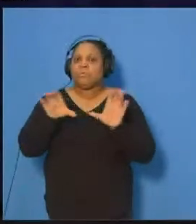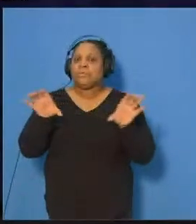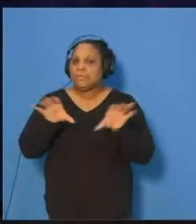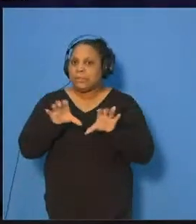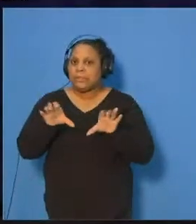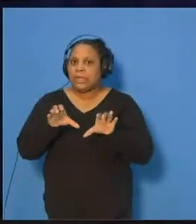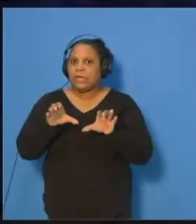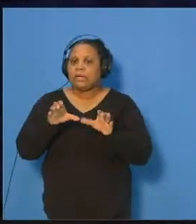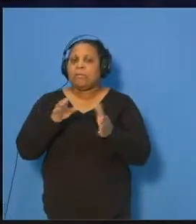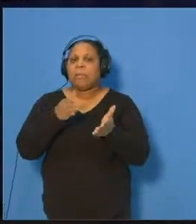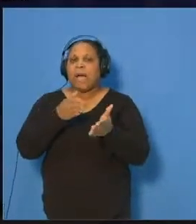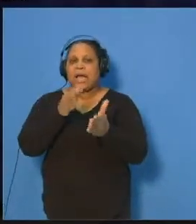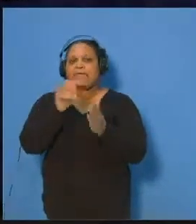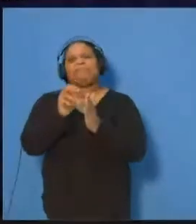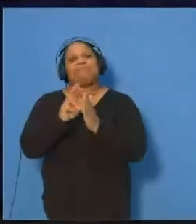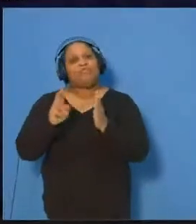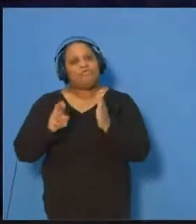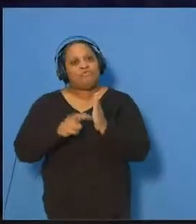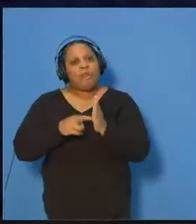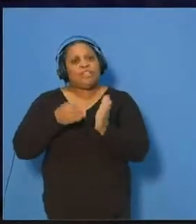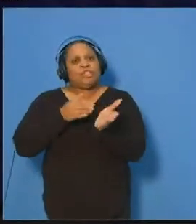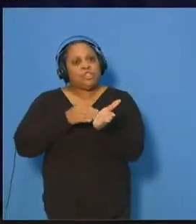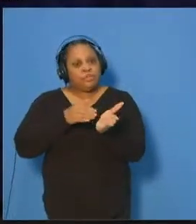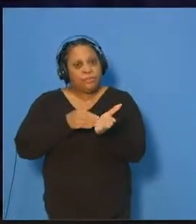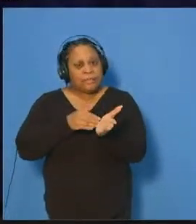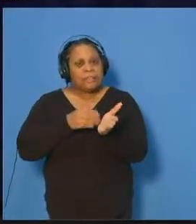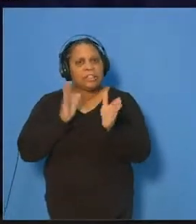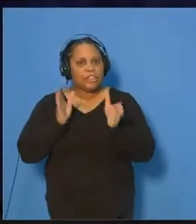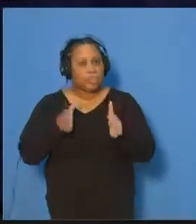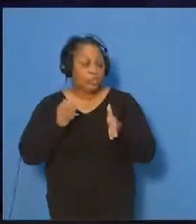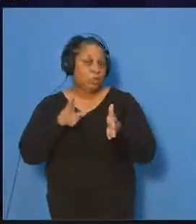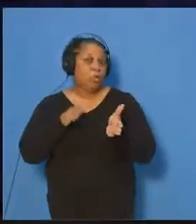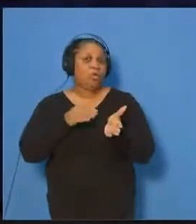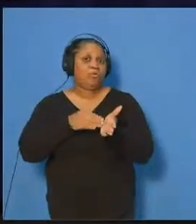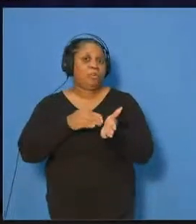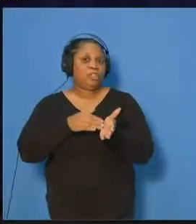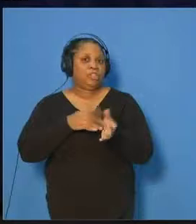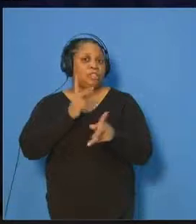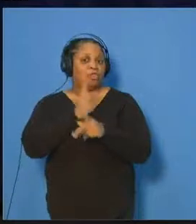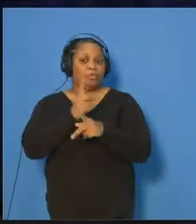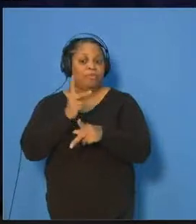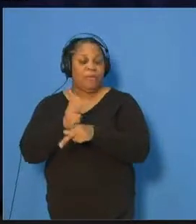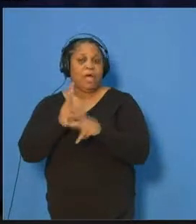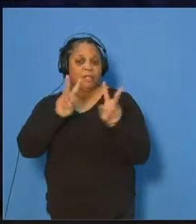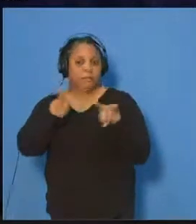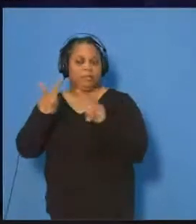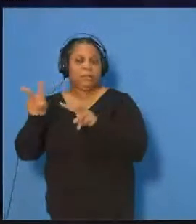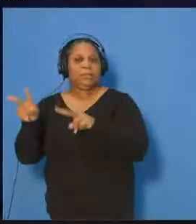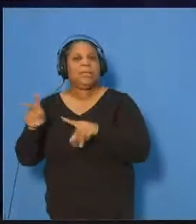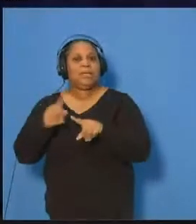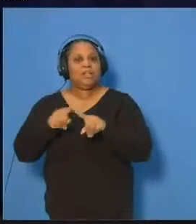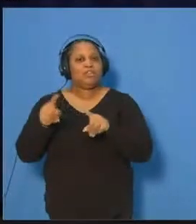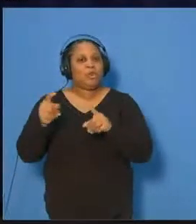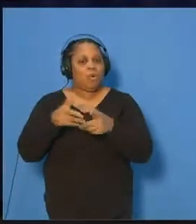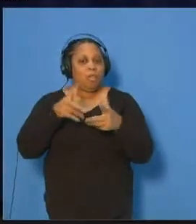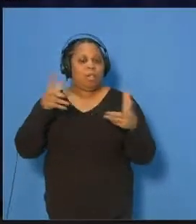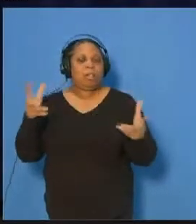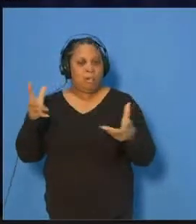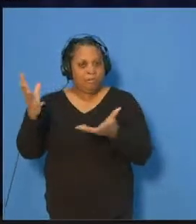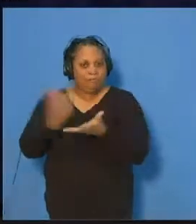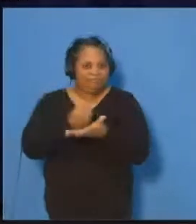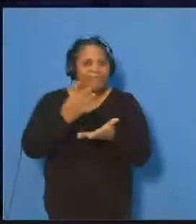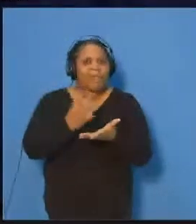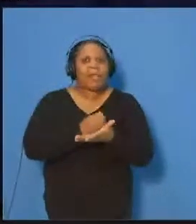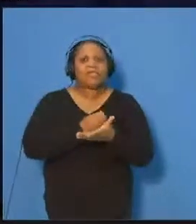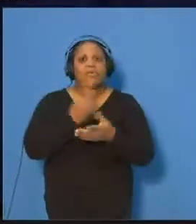by registered physicians or by or the physicians are supervising. So a vast majority of the collections are being done, because one of